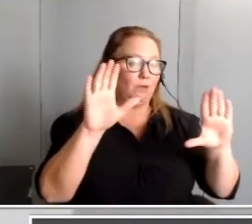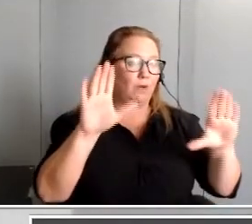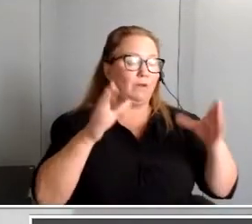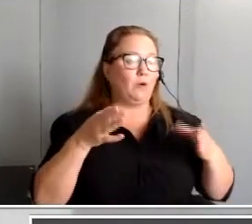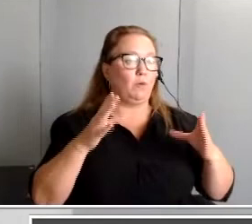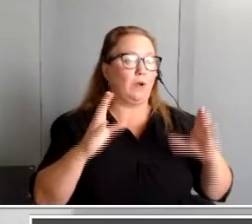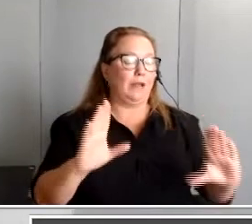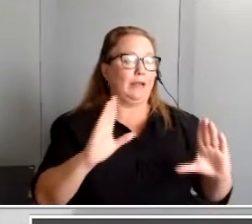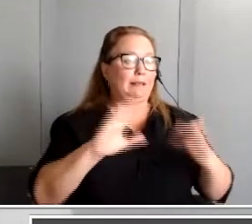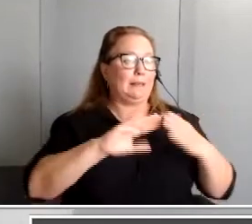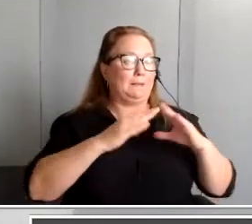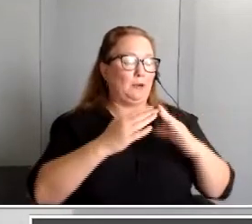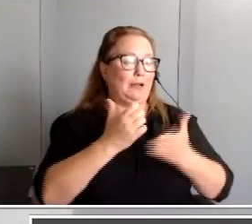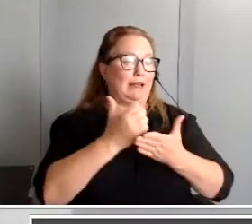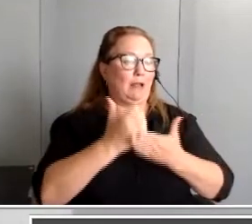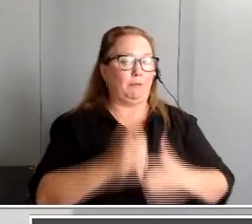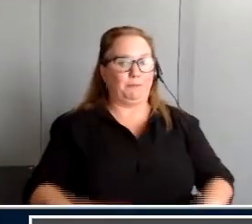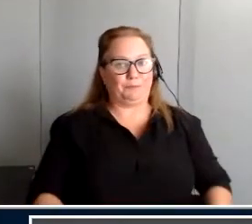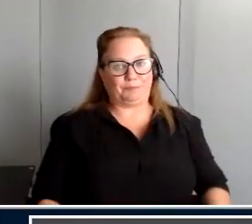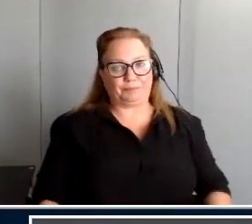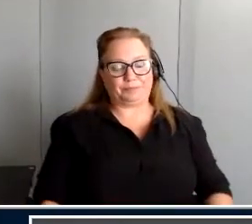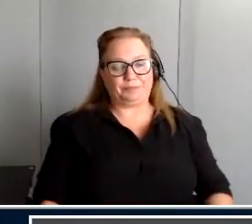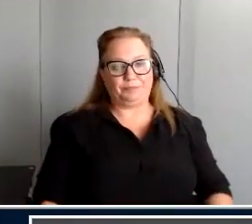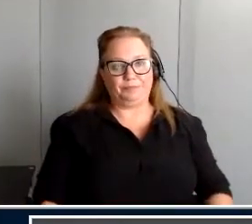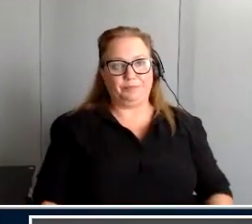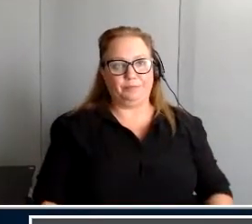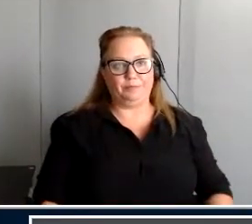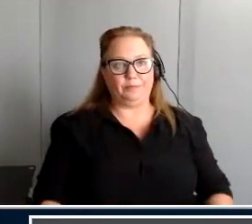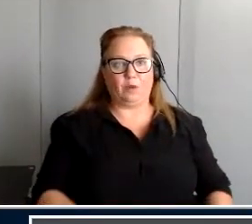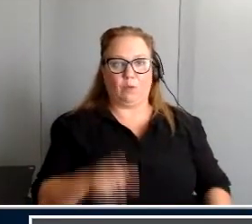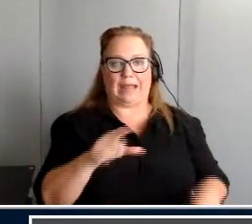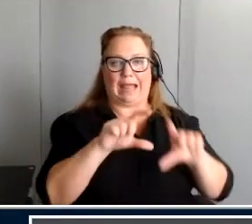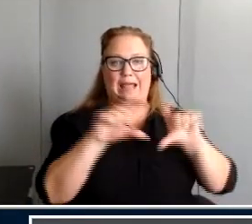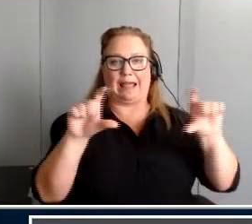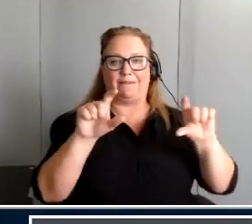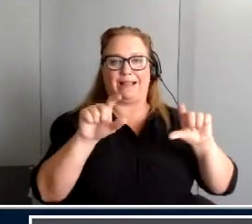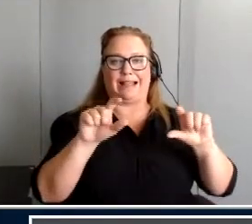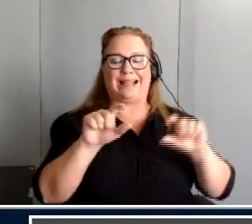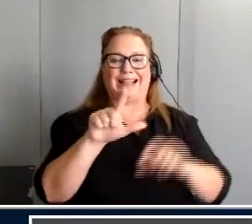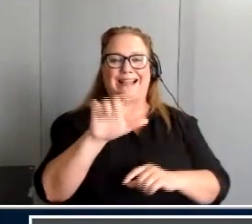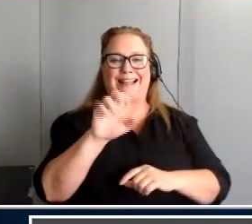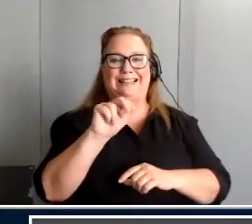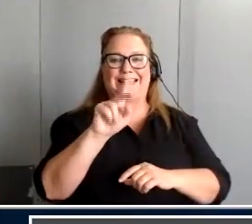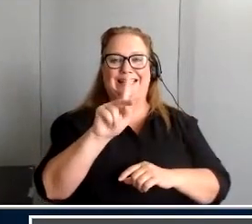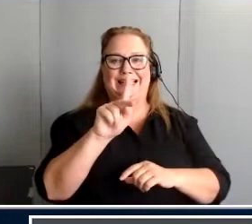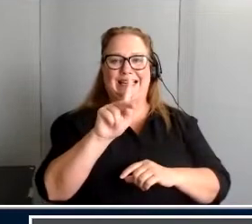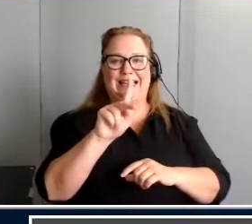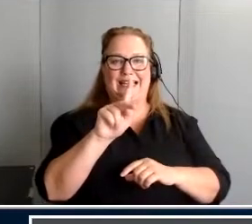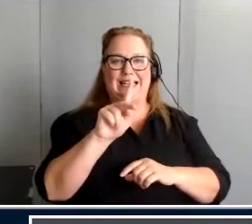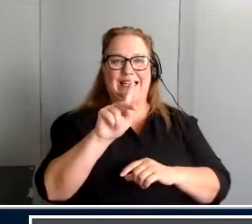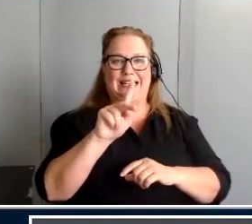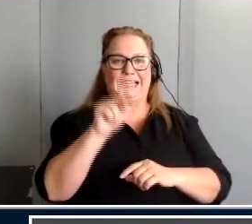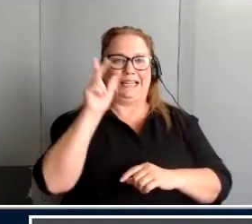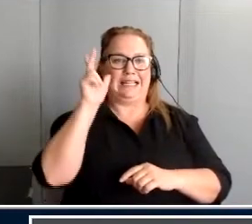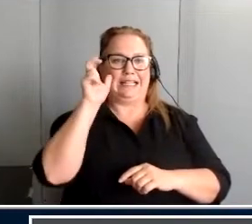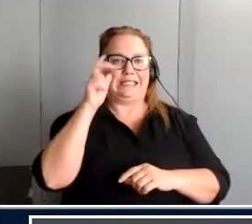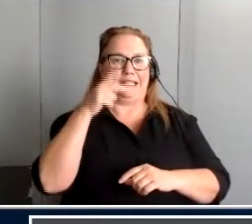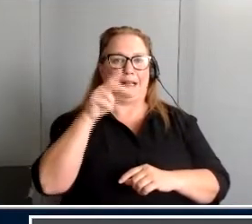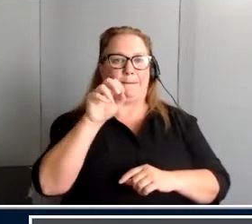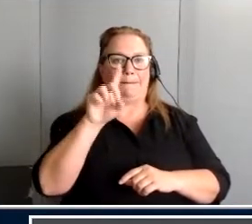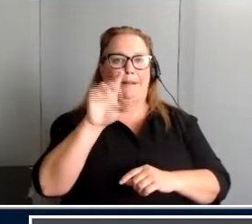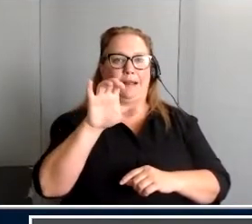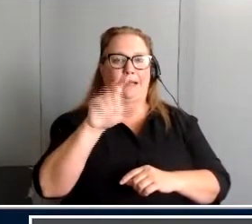community can help us do that. Well, we put a bit.ly link there on your screen. For those watching via or listening via podcast, that address